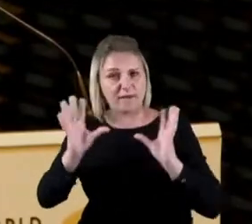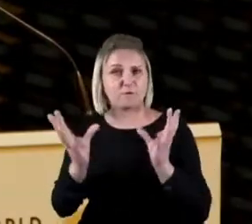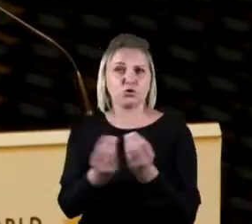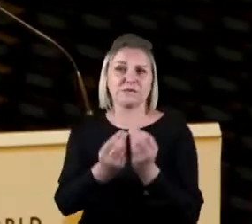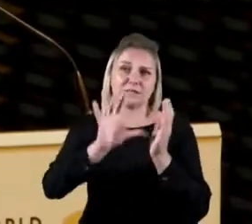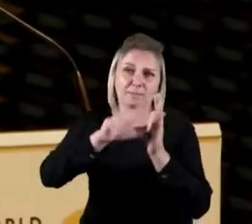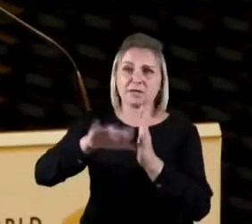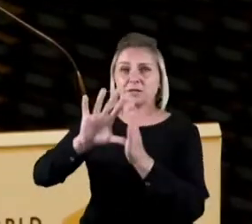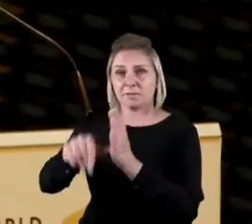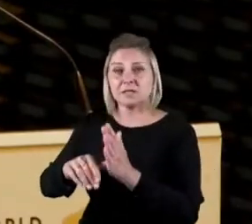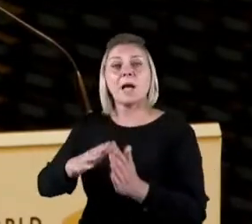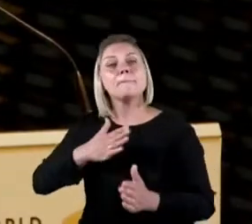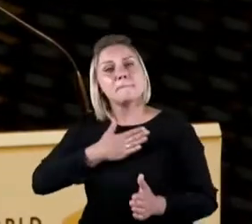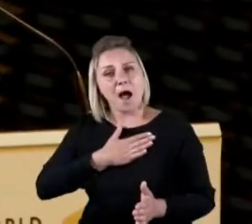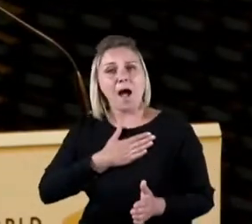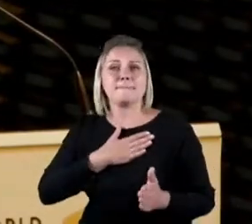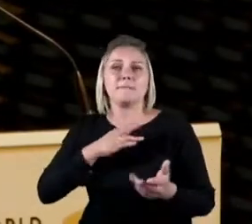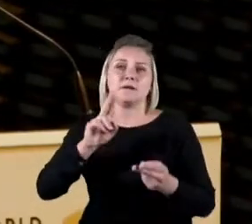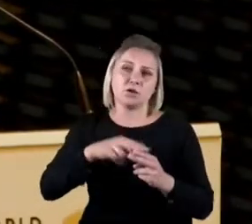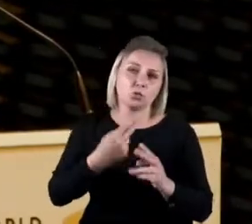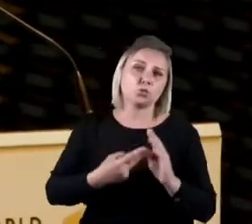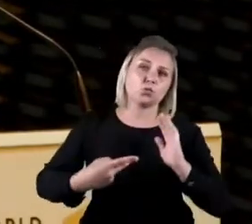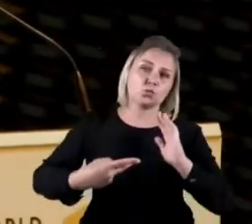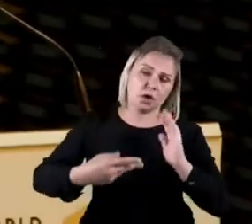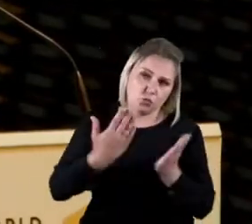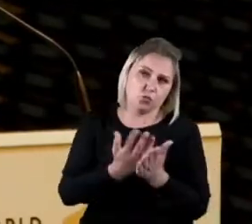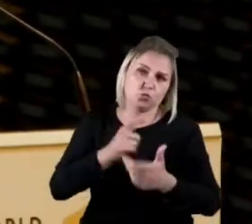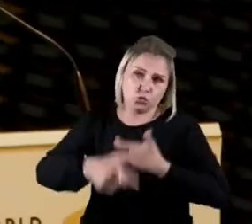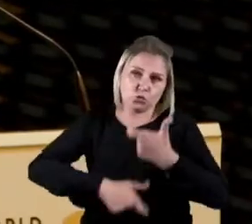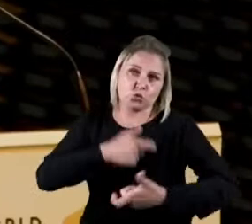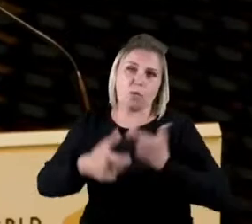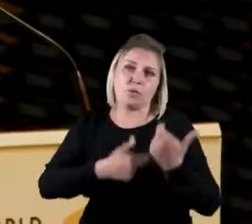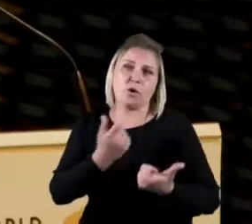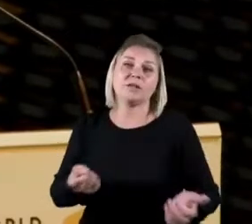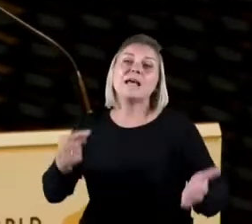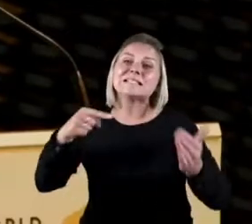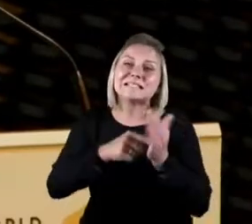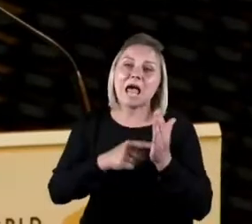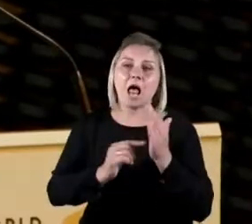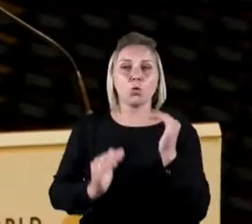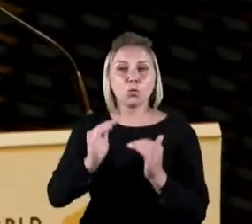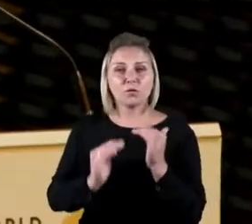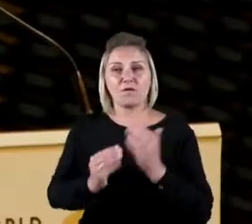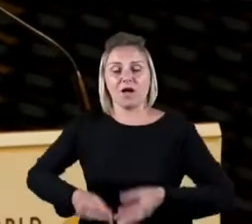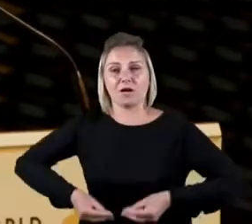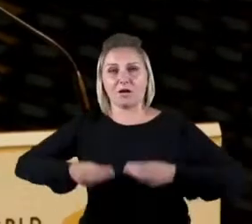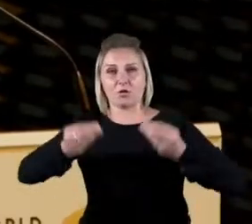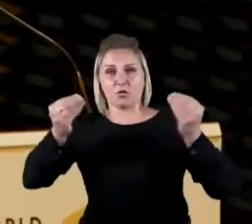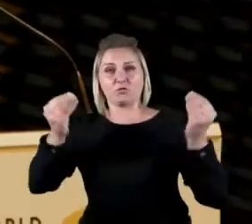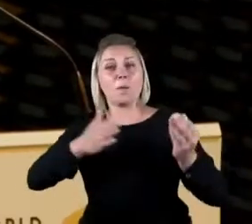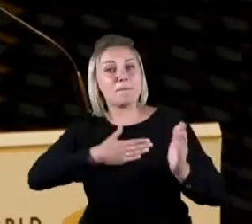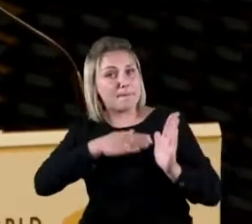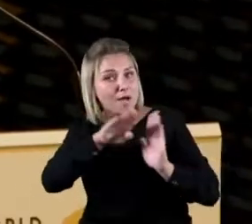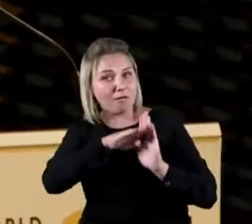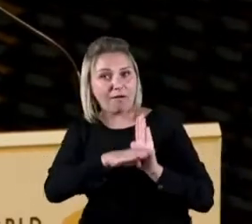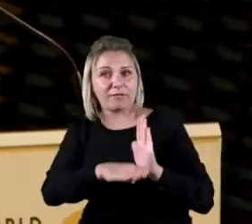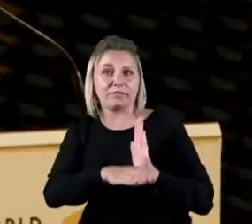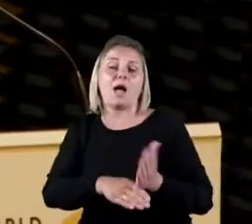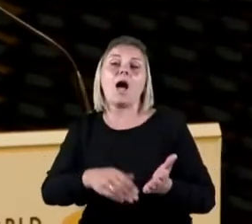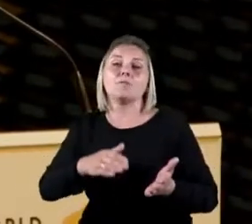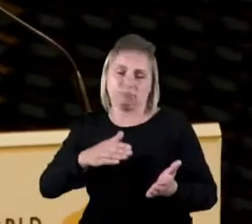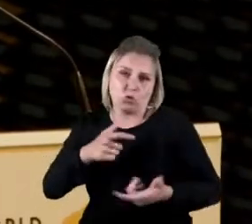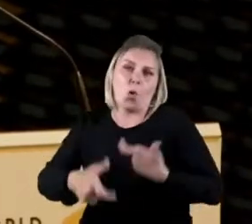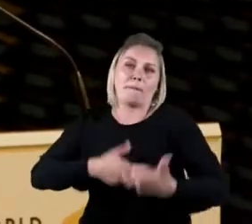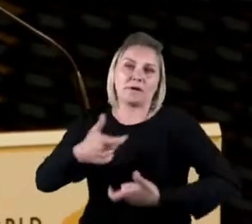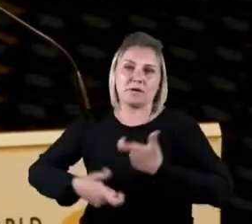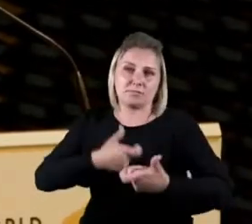not advocating for more policies or plans. We have the SDGs, we have the New Urban Agenda. We now just need to do it. We're beginning to do it. We're looking at that. We're collecting that in